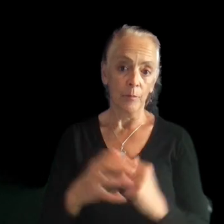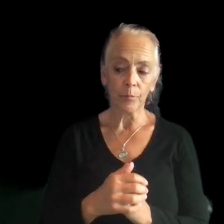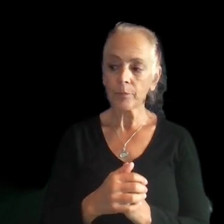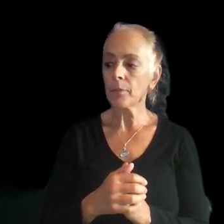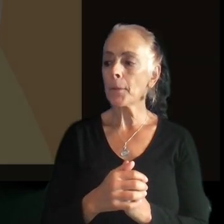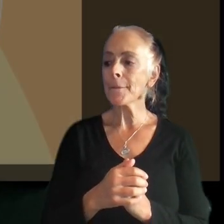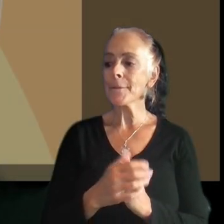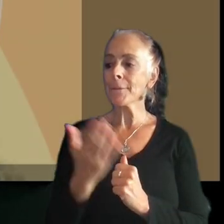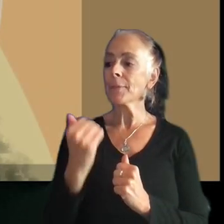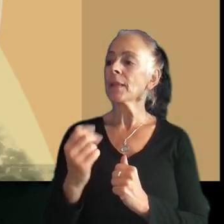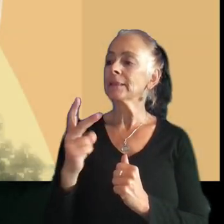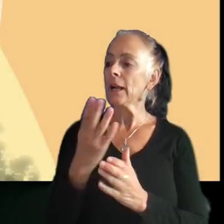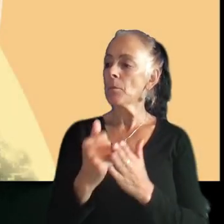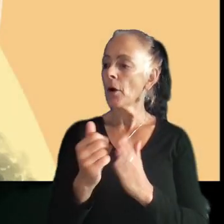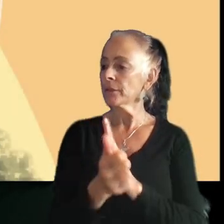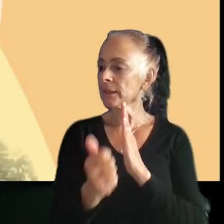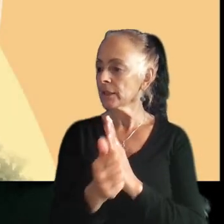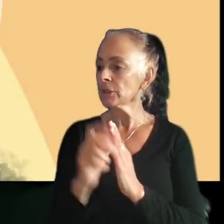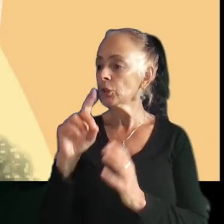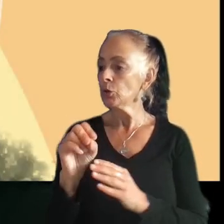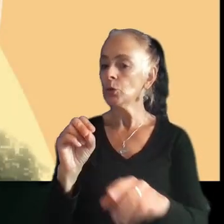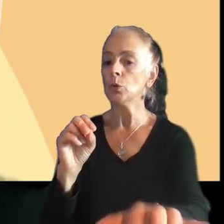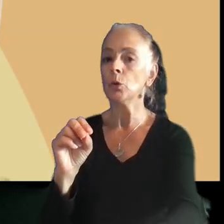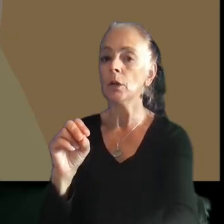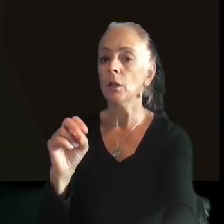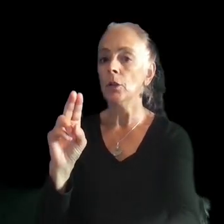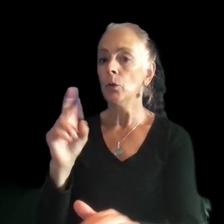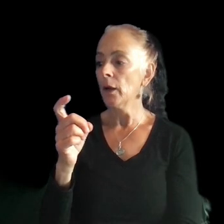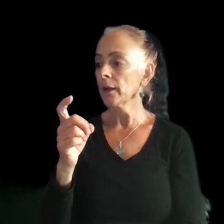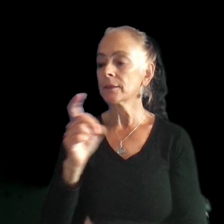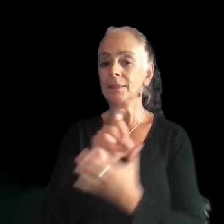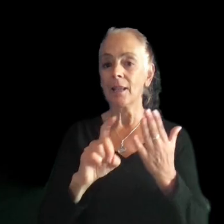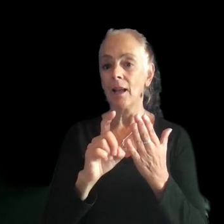part of skills do ux design skills transferable